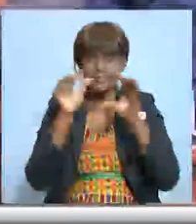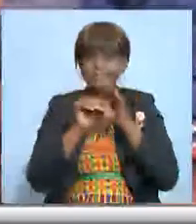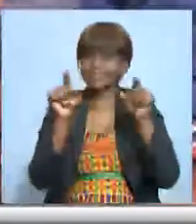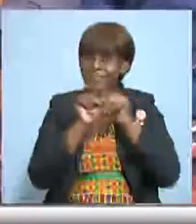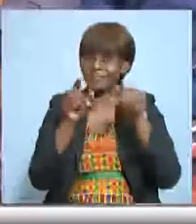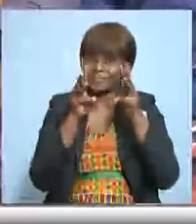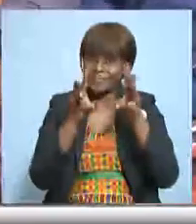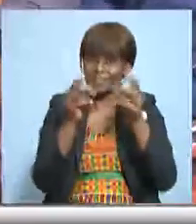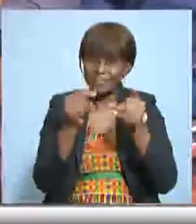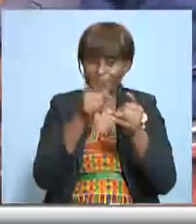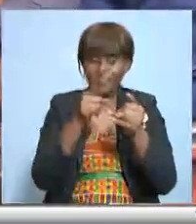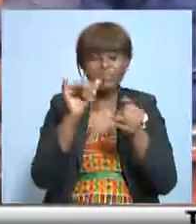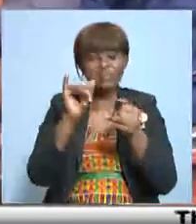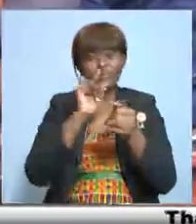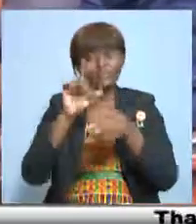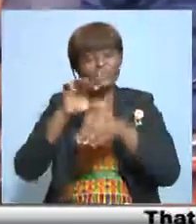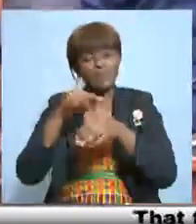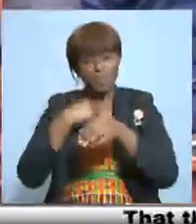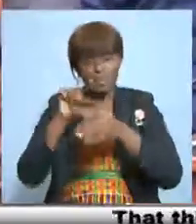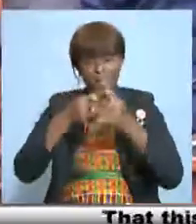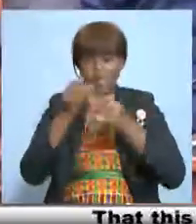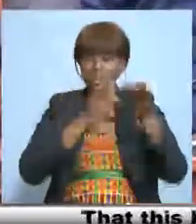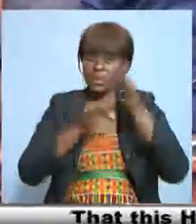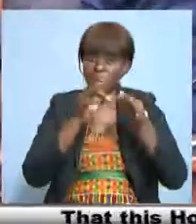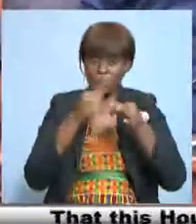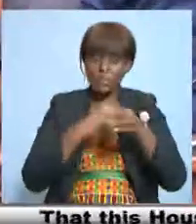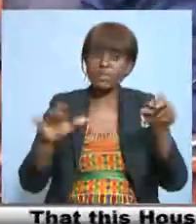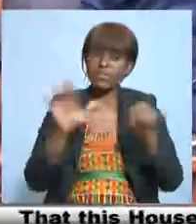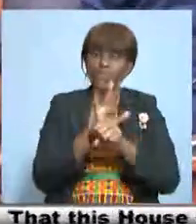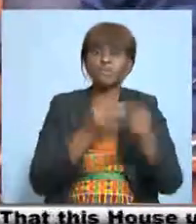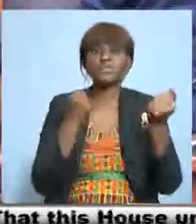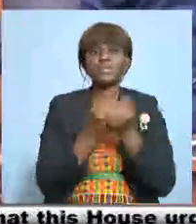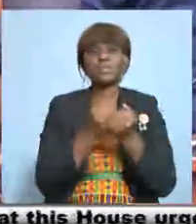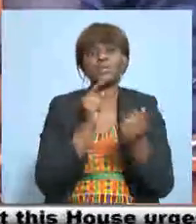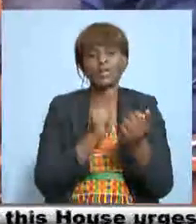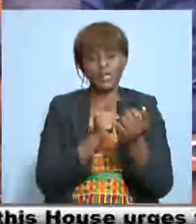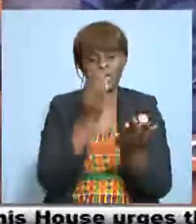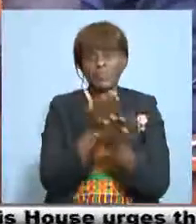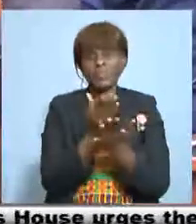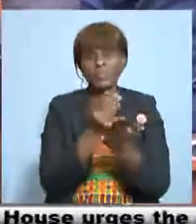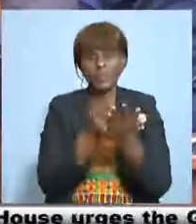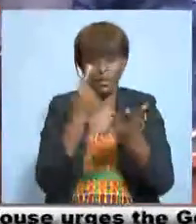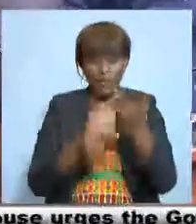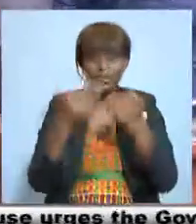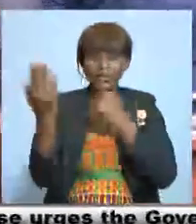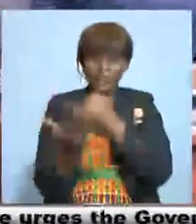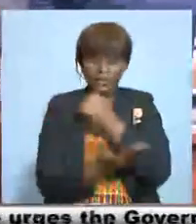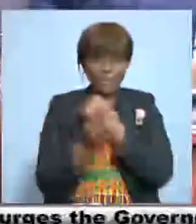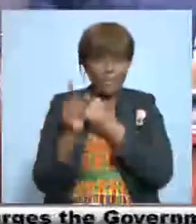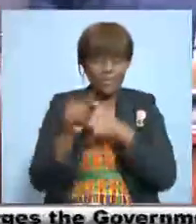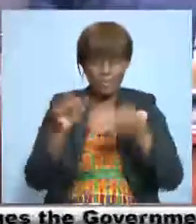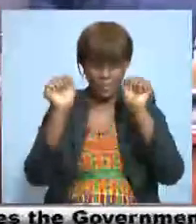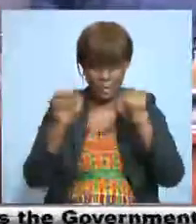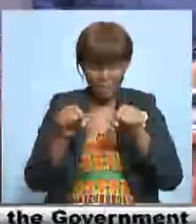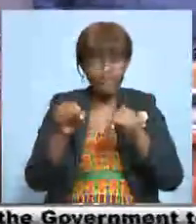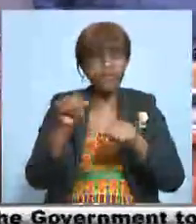context. Let me start by stating that I fully support the motion that has been introduced by the able